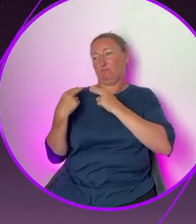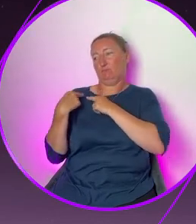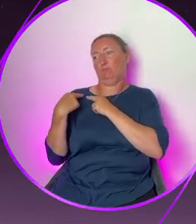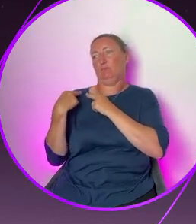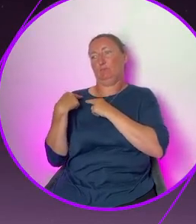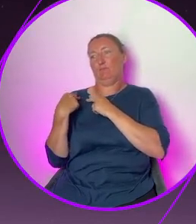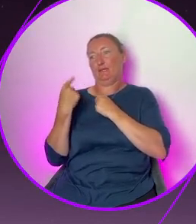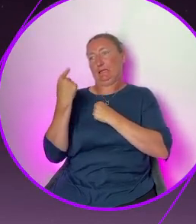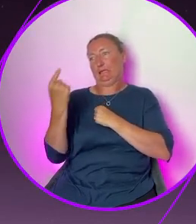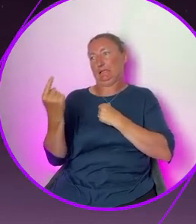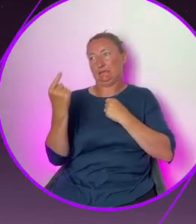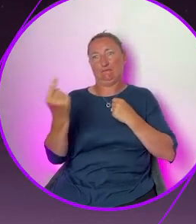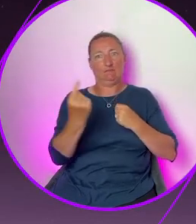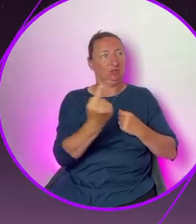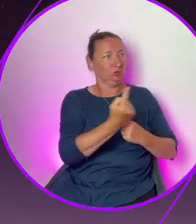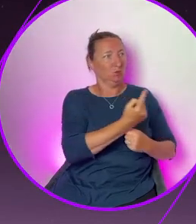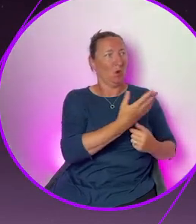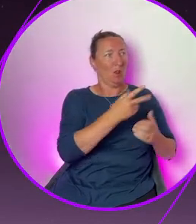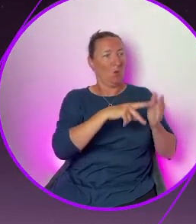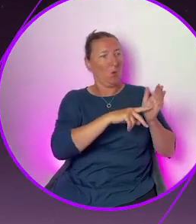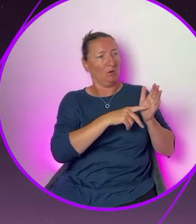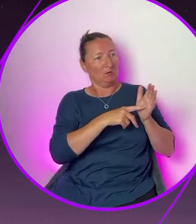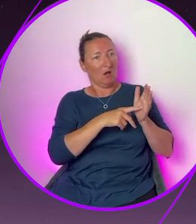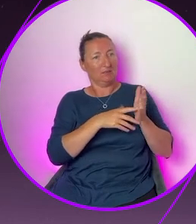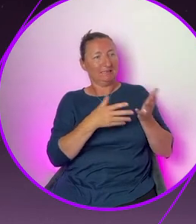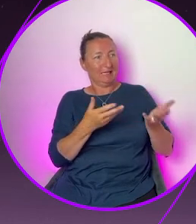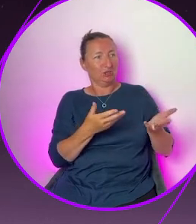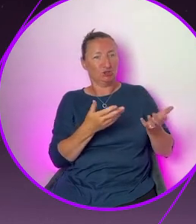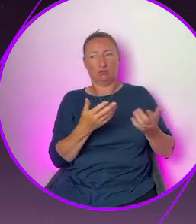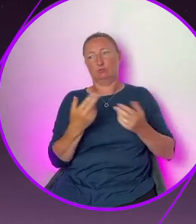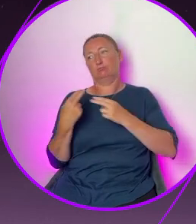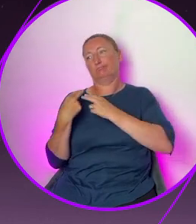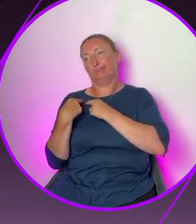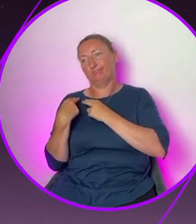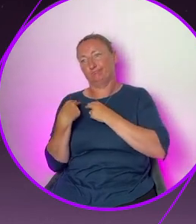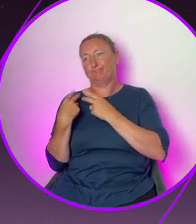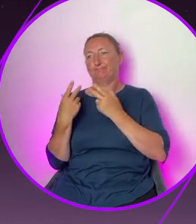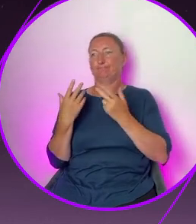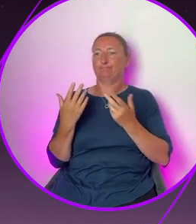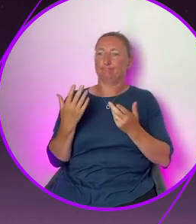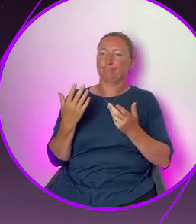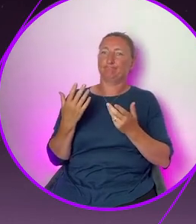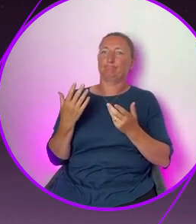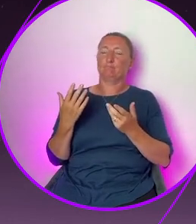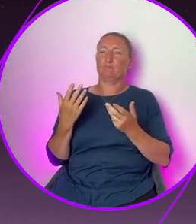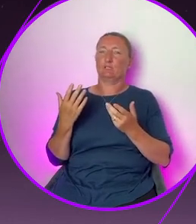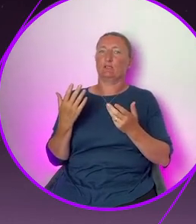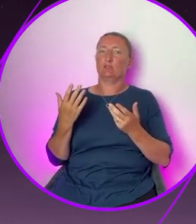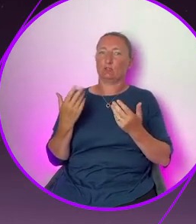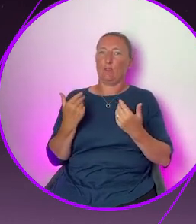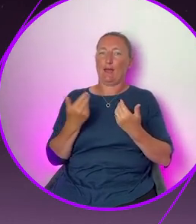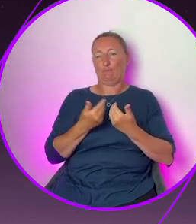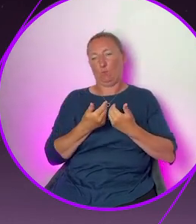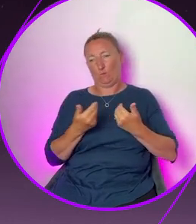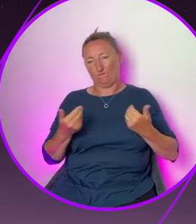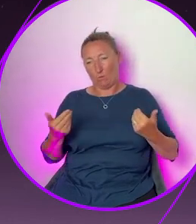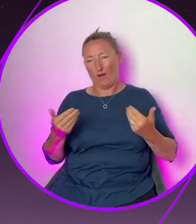of each individual organisation to sort of figure it out for happen. themselves. Yeah, exactly.